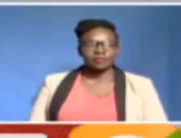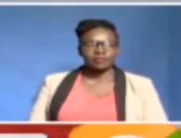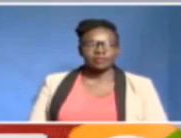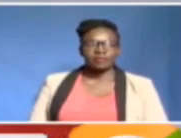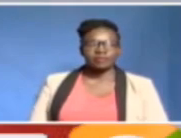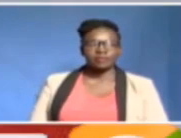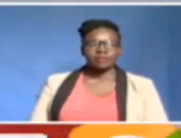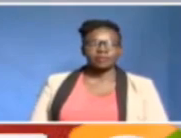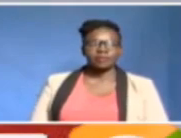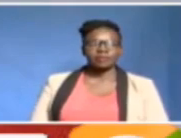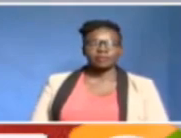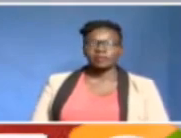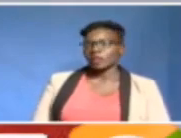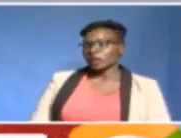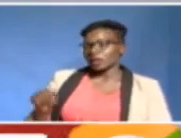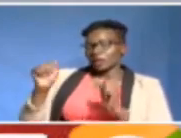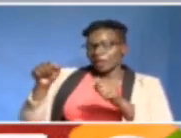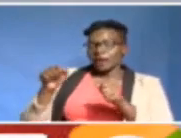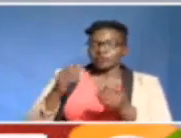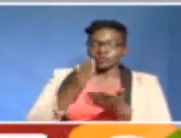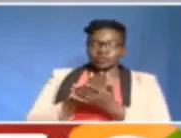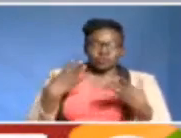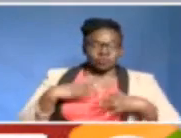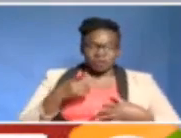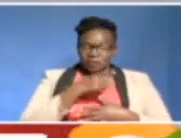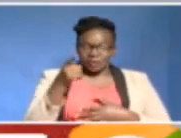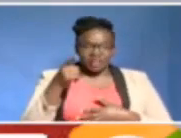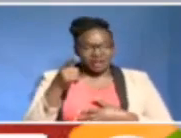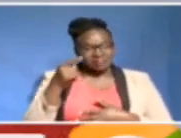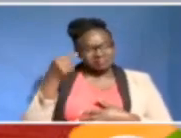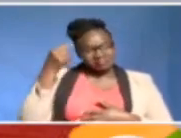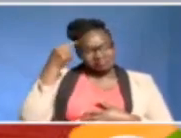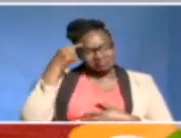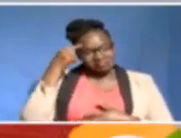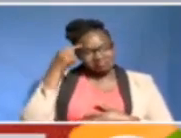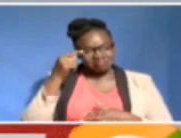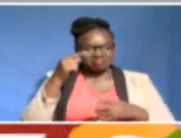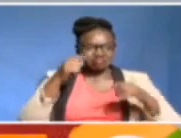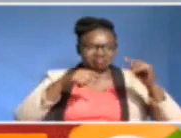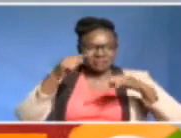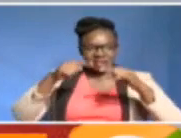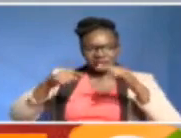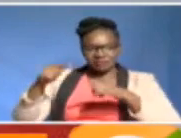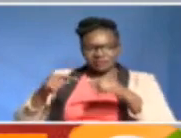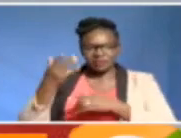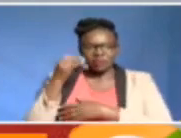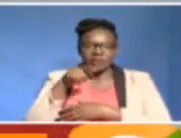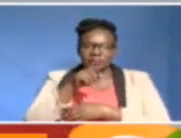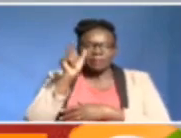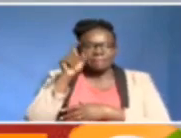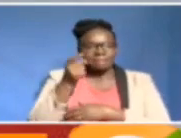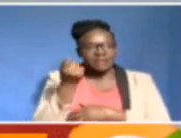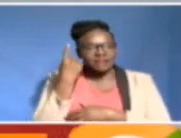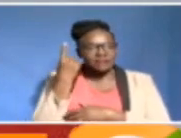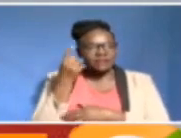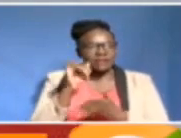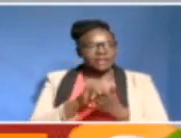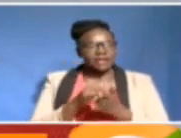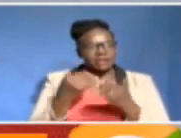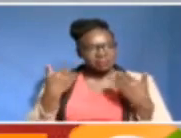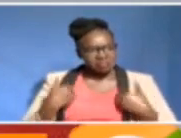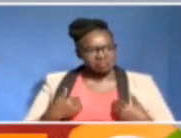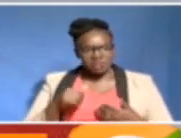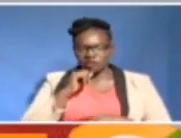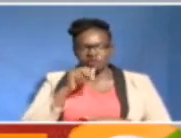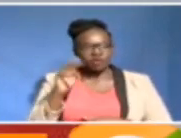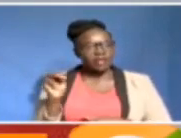on who receives the message and how they perceive the message. Because at the end of the day, they have to understand that it's me and not them.